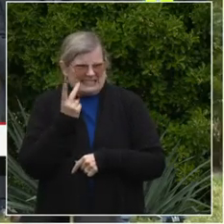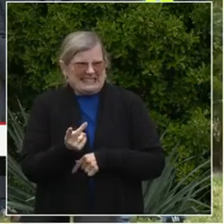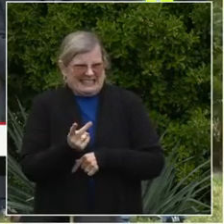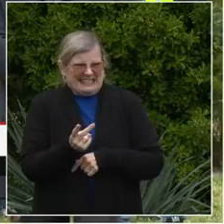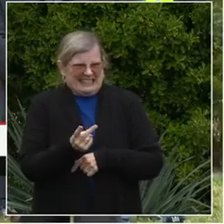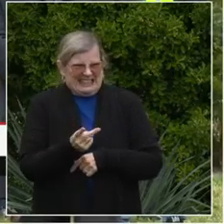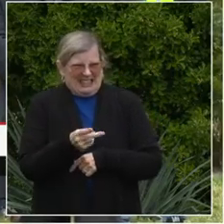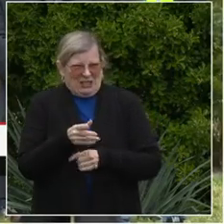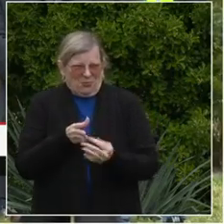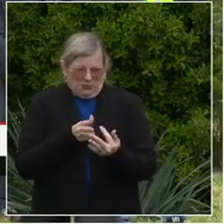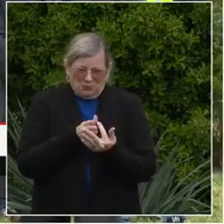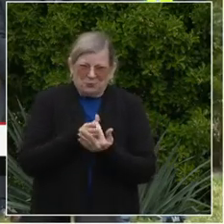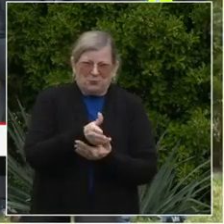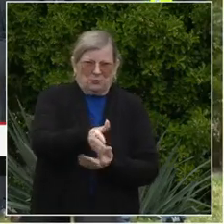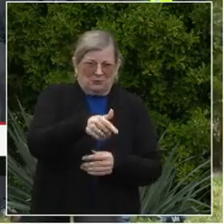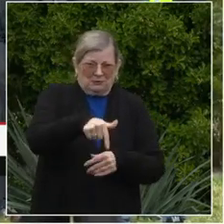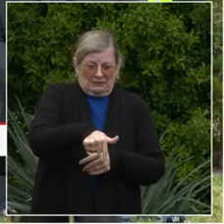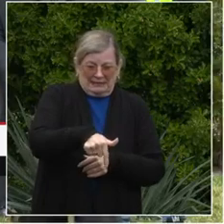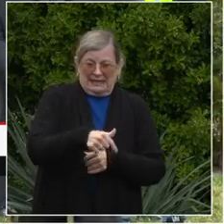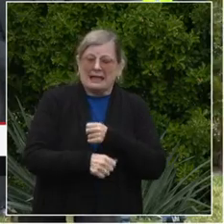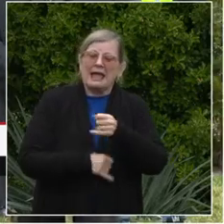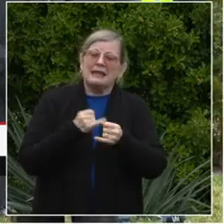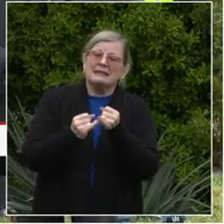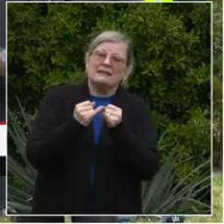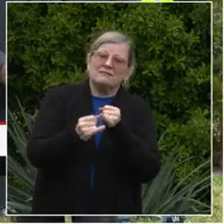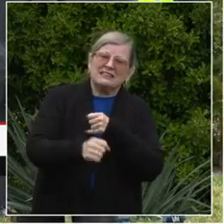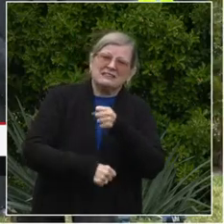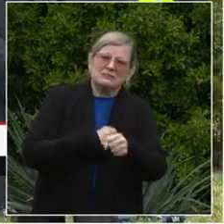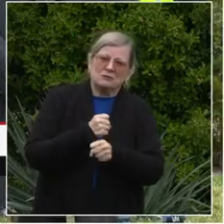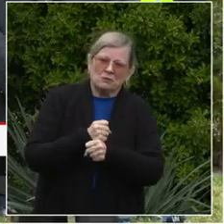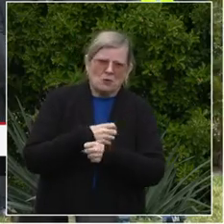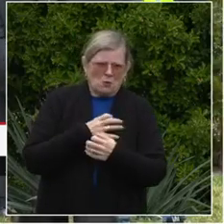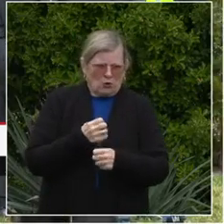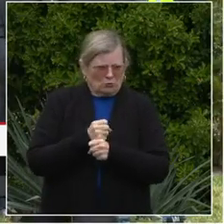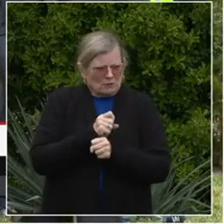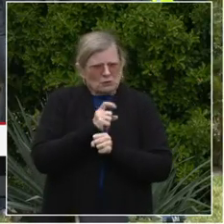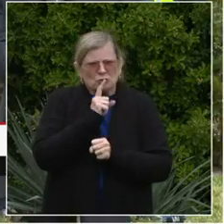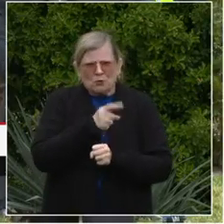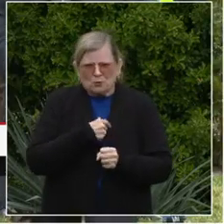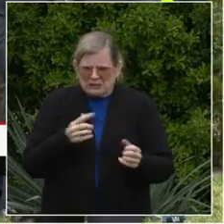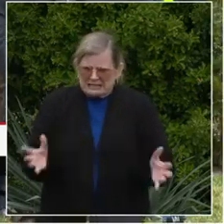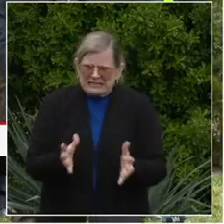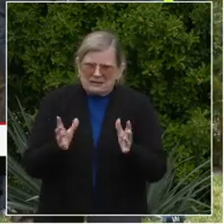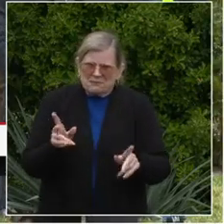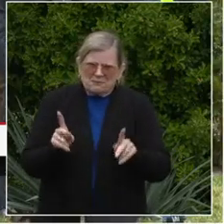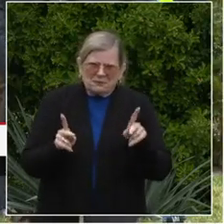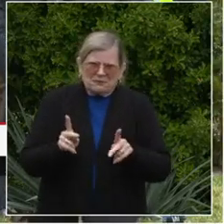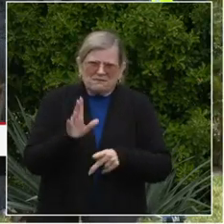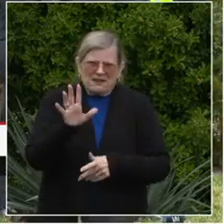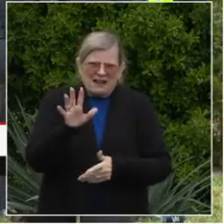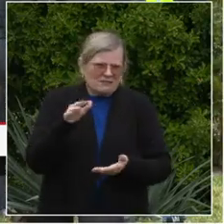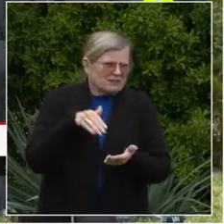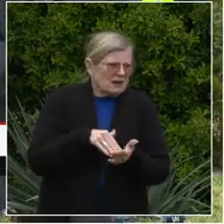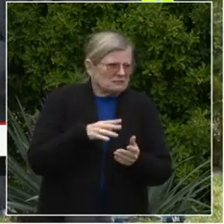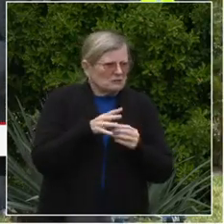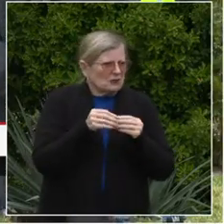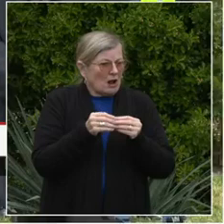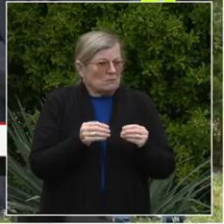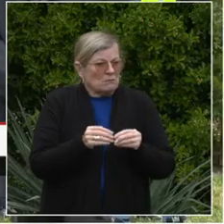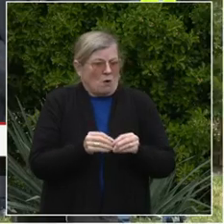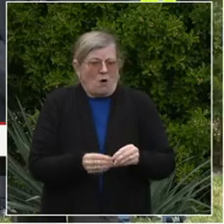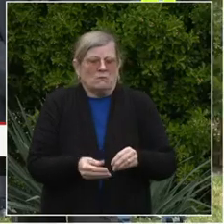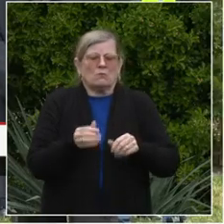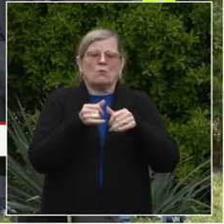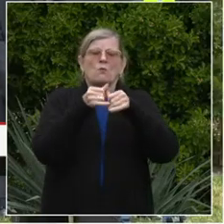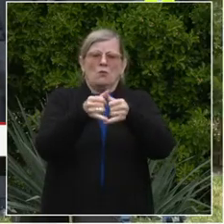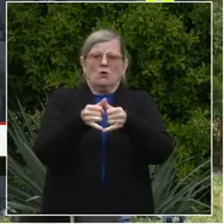the year. We want to really push with the $5,000 additional reward from the ATF. The Metropolitan Police Department plans to